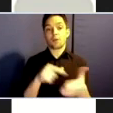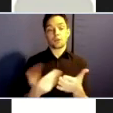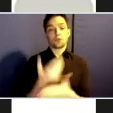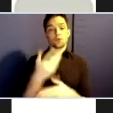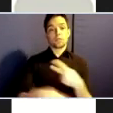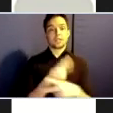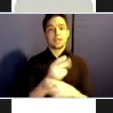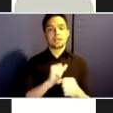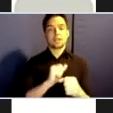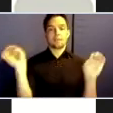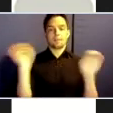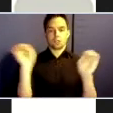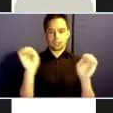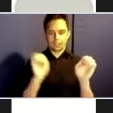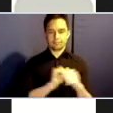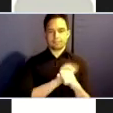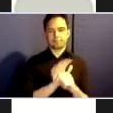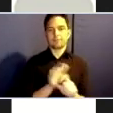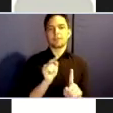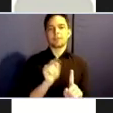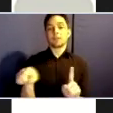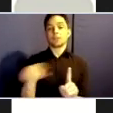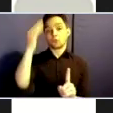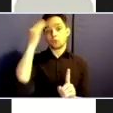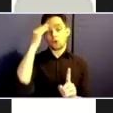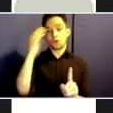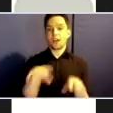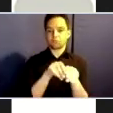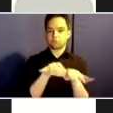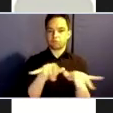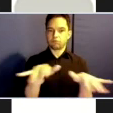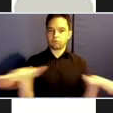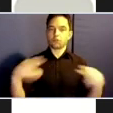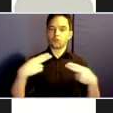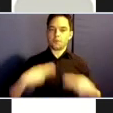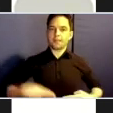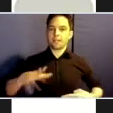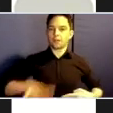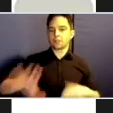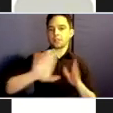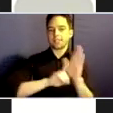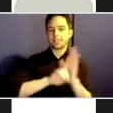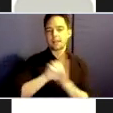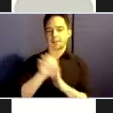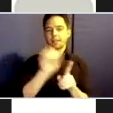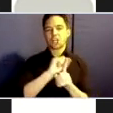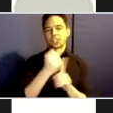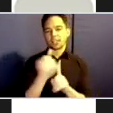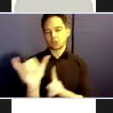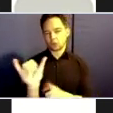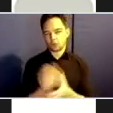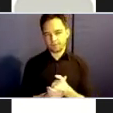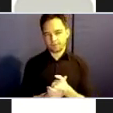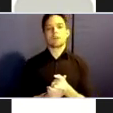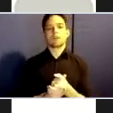emergency, which, as you are well aware, spans across the humanitarian and development contexts. As a result of